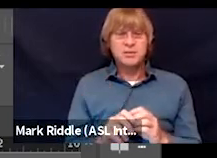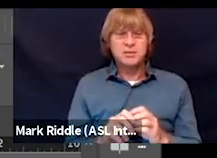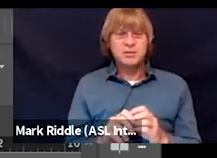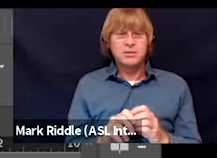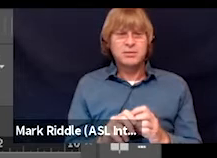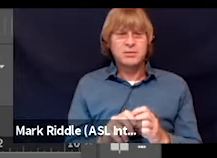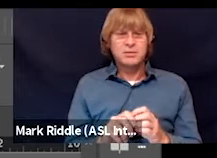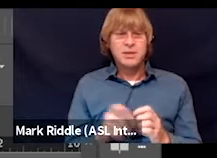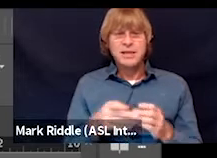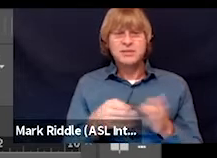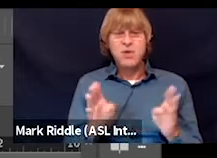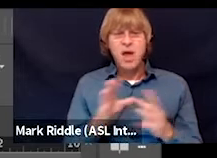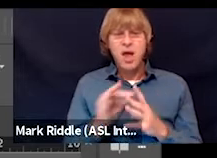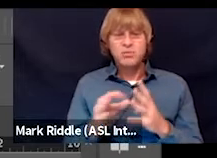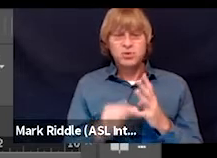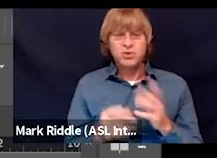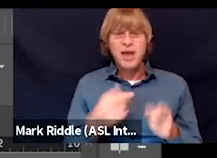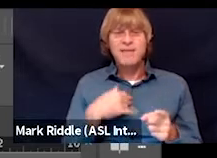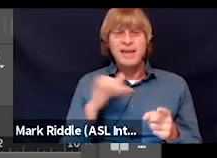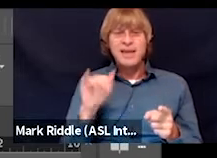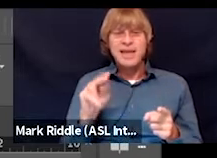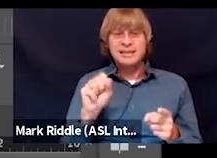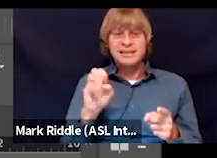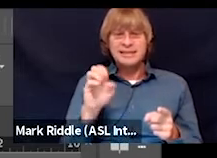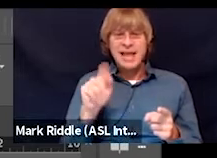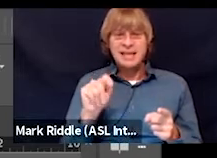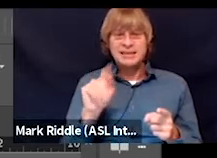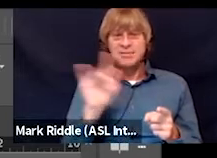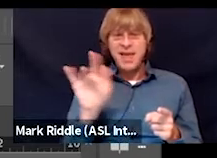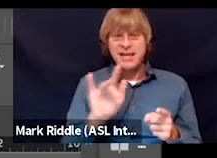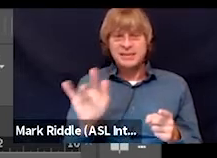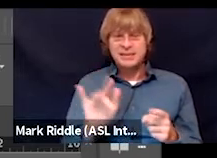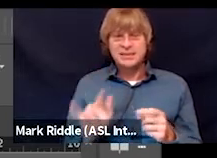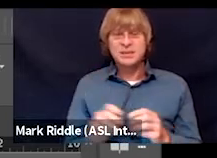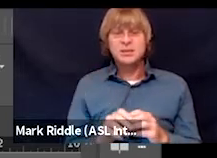General options, I have my inset spacing.